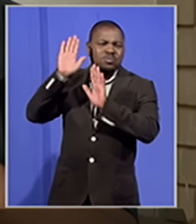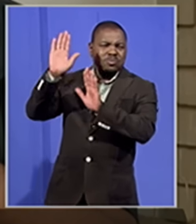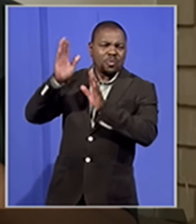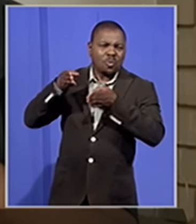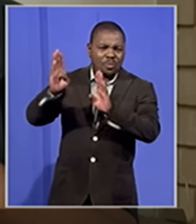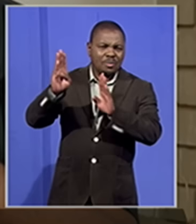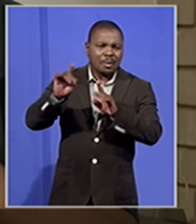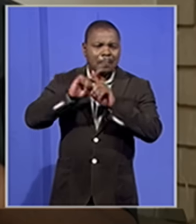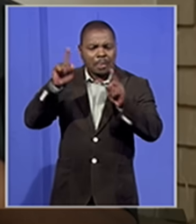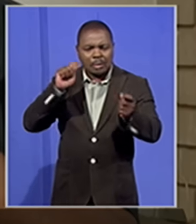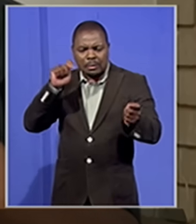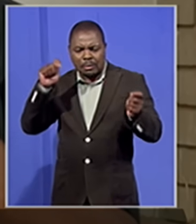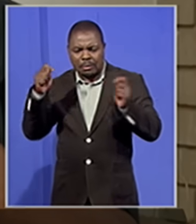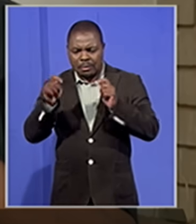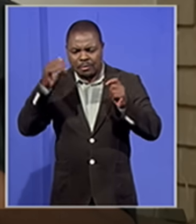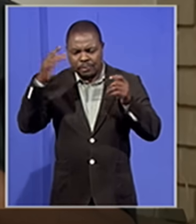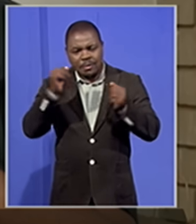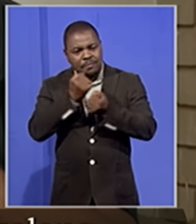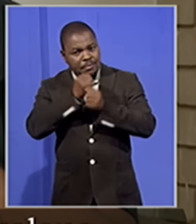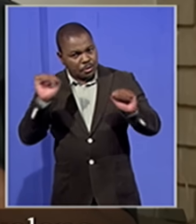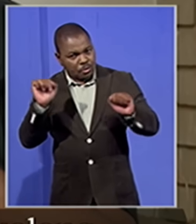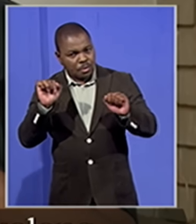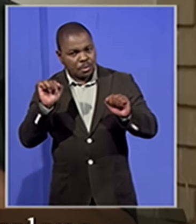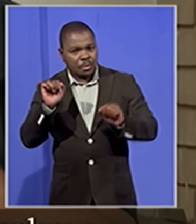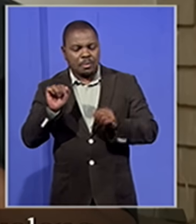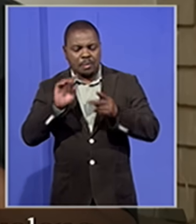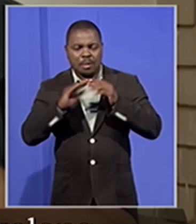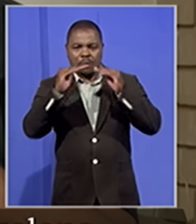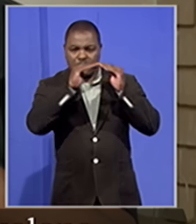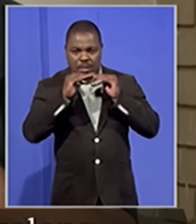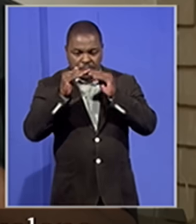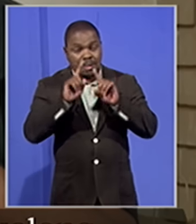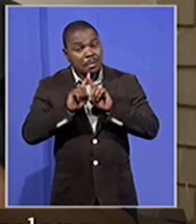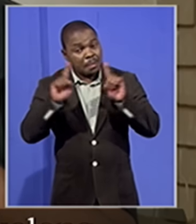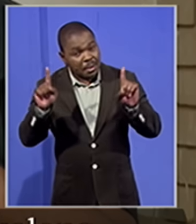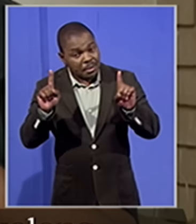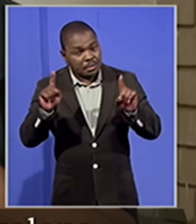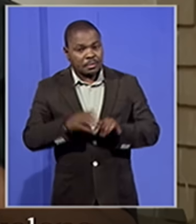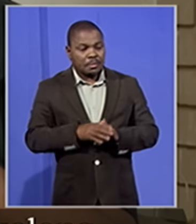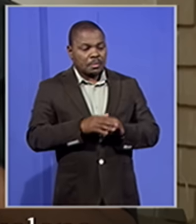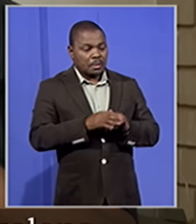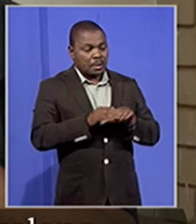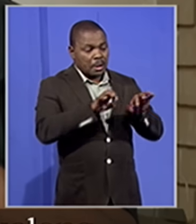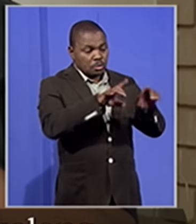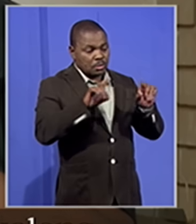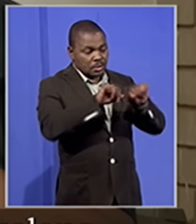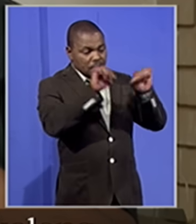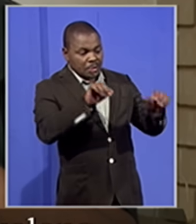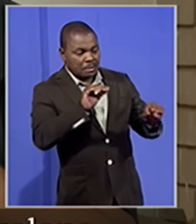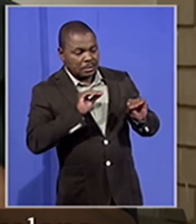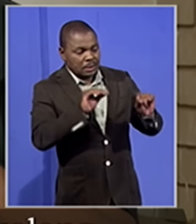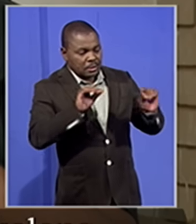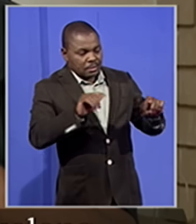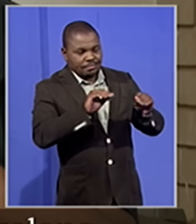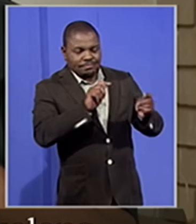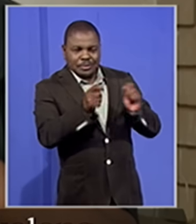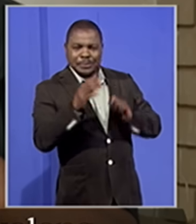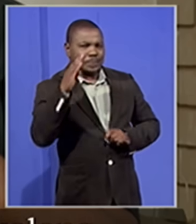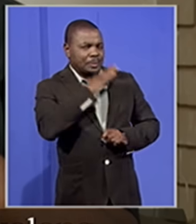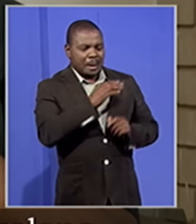dispensation, we did get our freedom and the democracy. However, not much changed within the education landscape at foundation phase